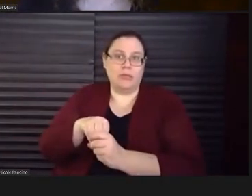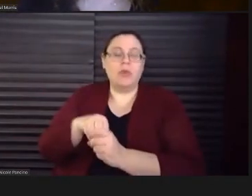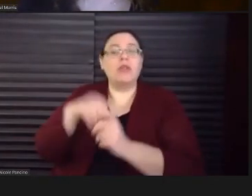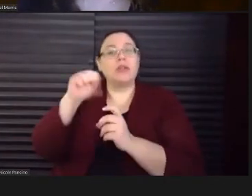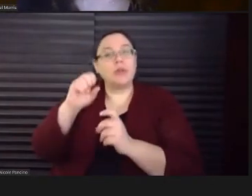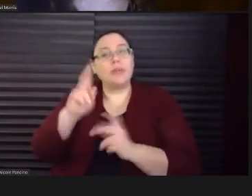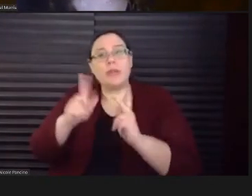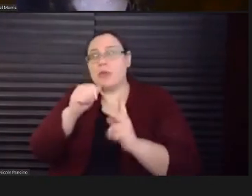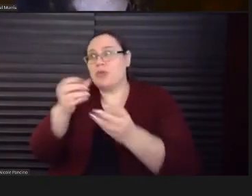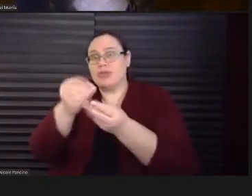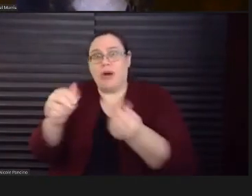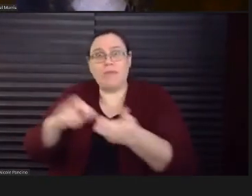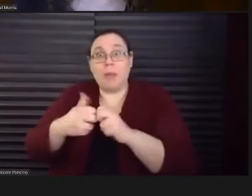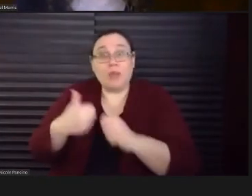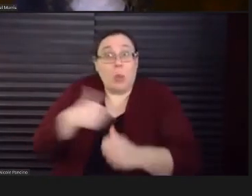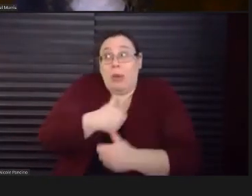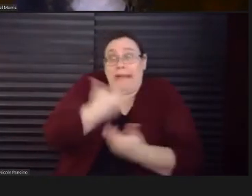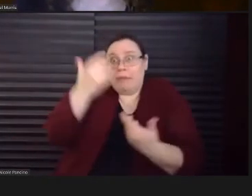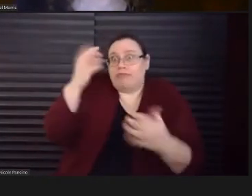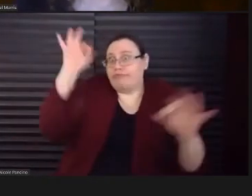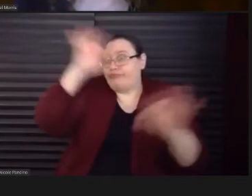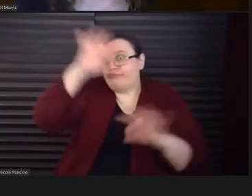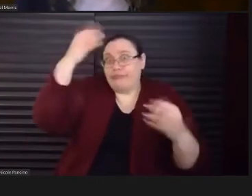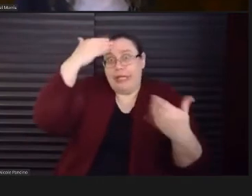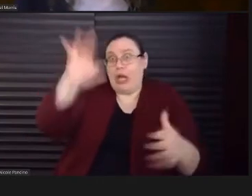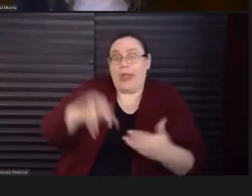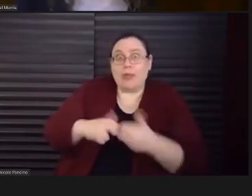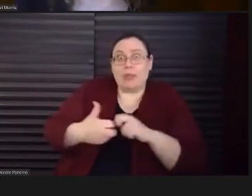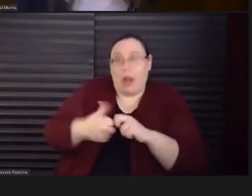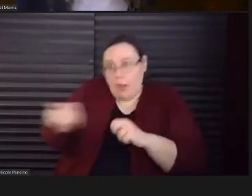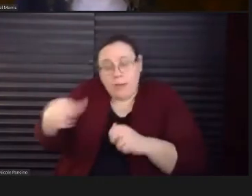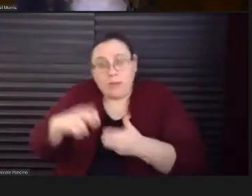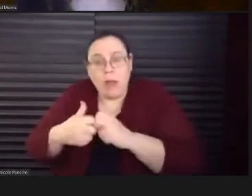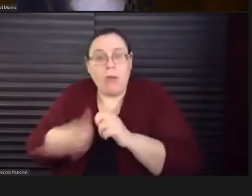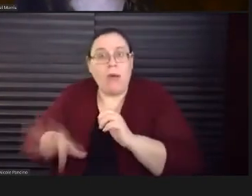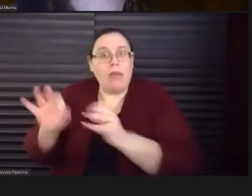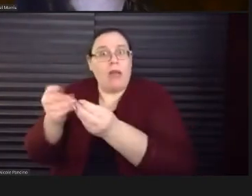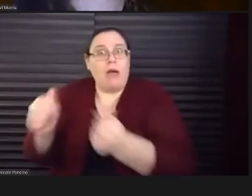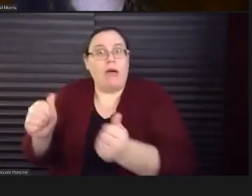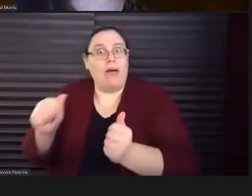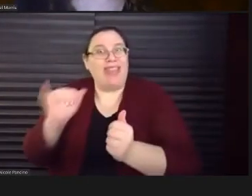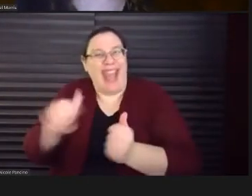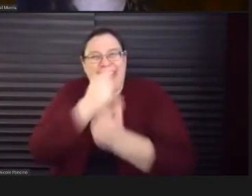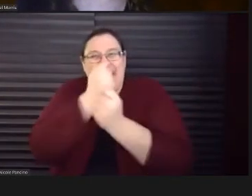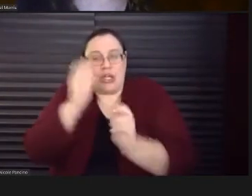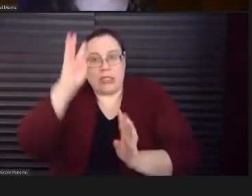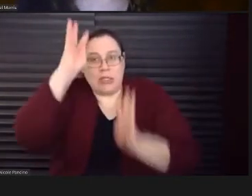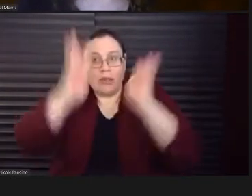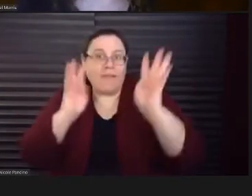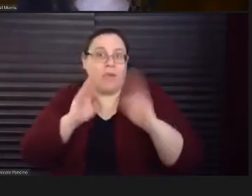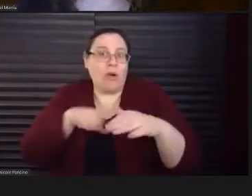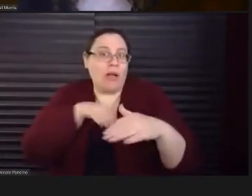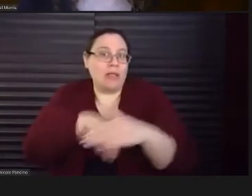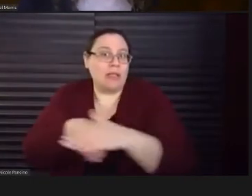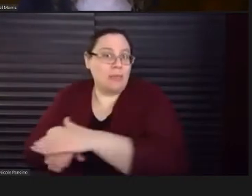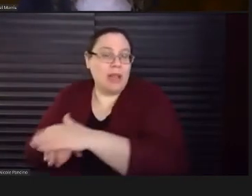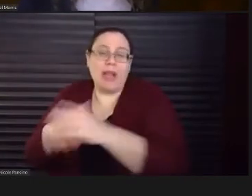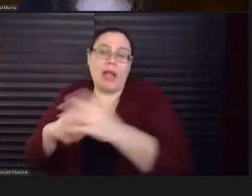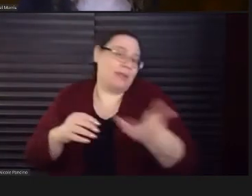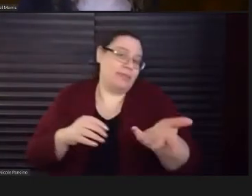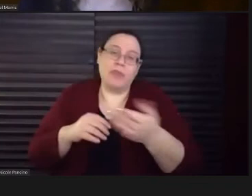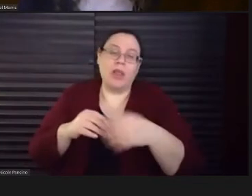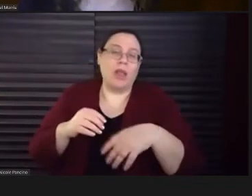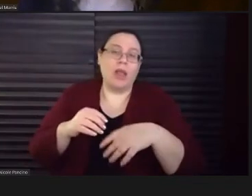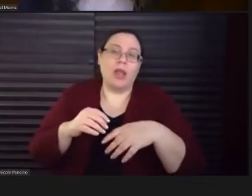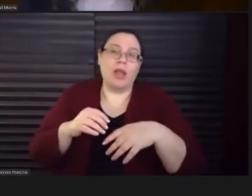that we didn't even know existed. That's for me is the interesting innovation within accessibility. It is, I mean, I have a torn